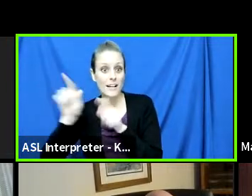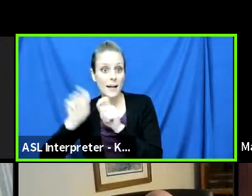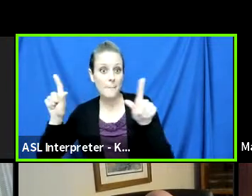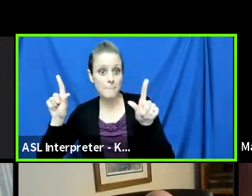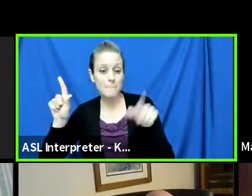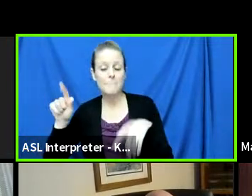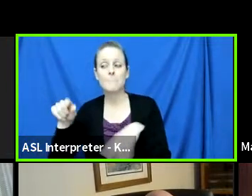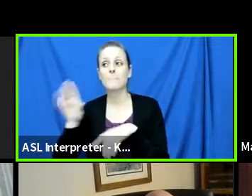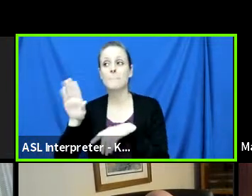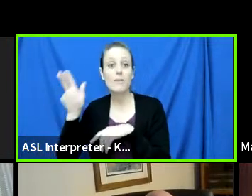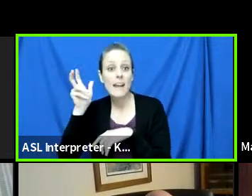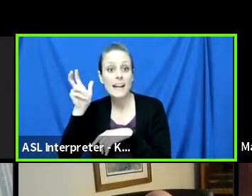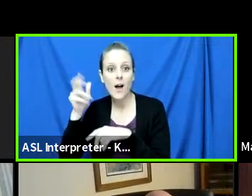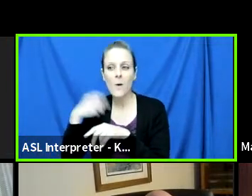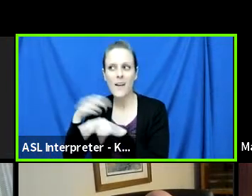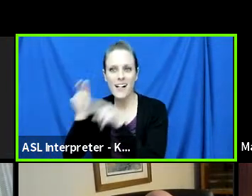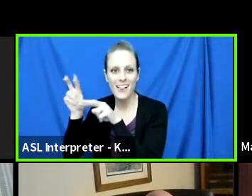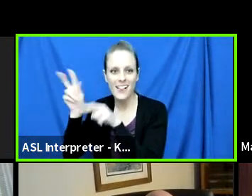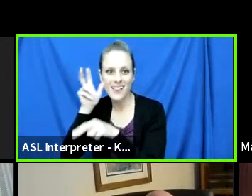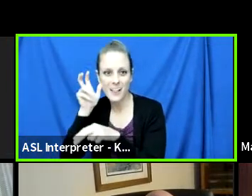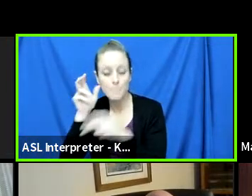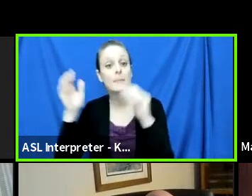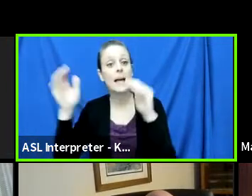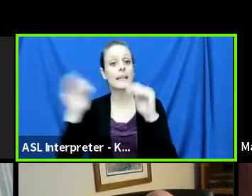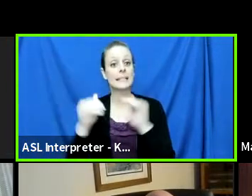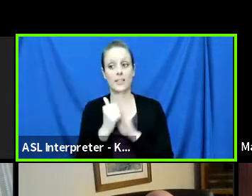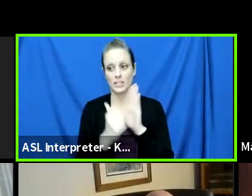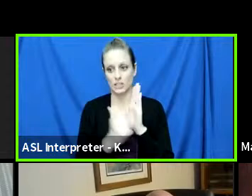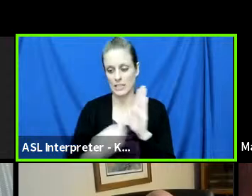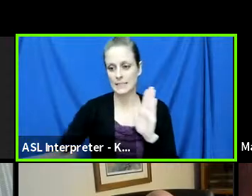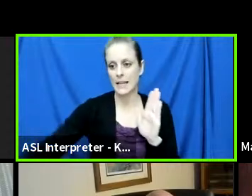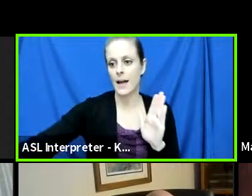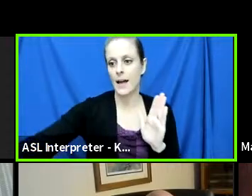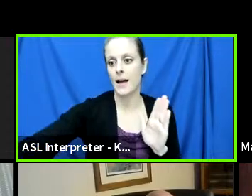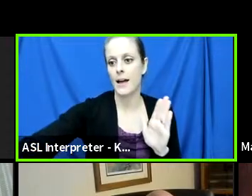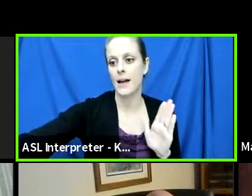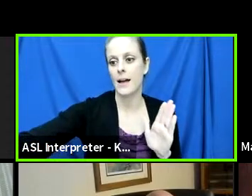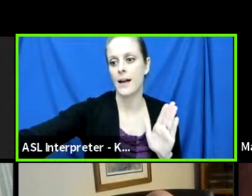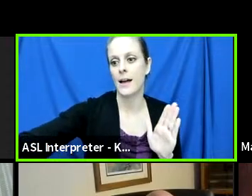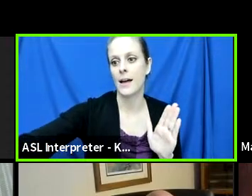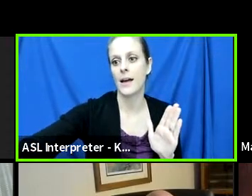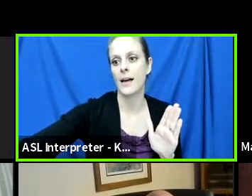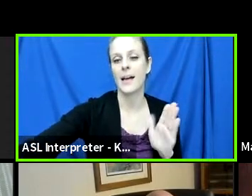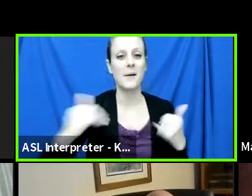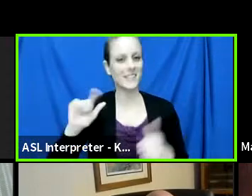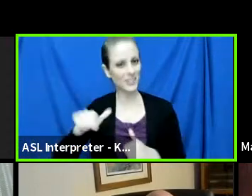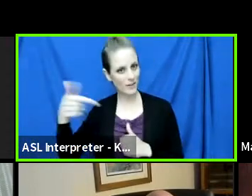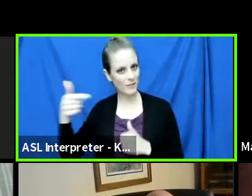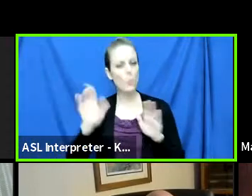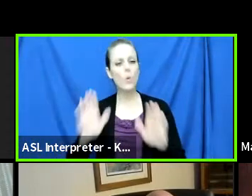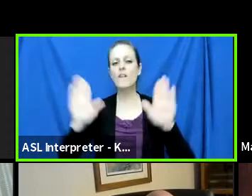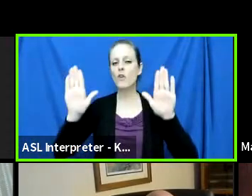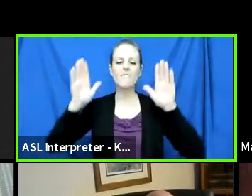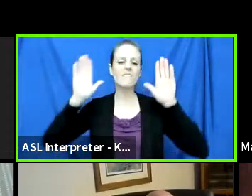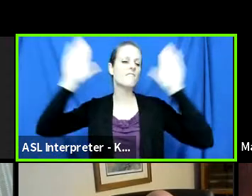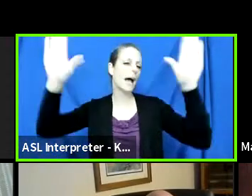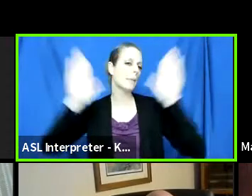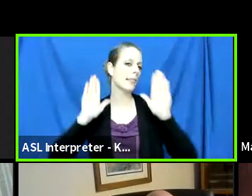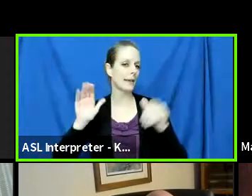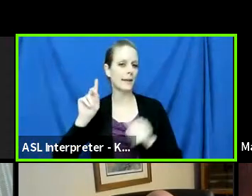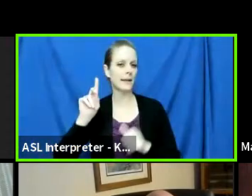the radio. We're going to move to our next item, and I'm going to turn this over to our wonderful and fabulous director of our public health